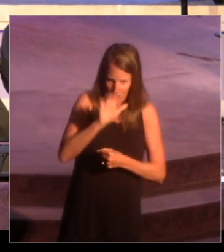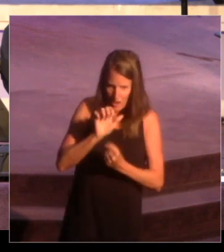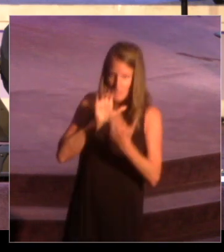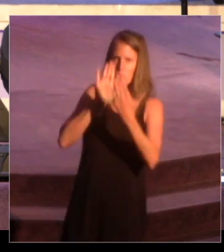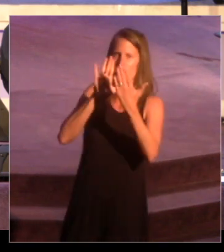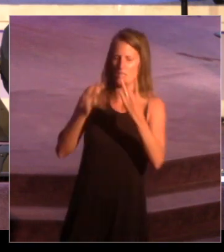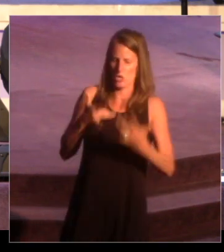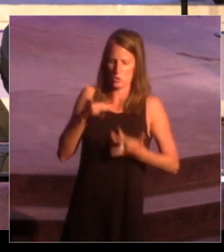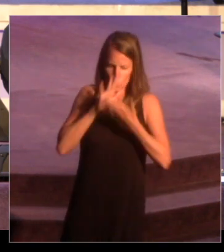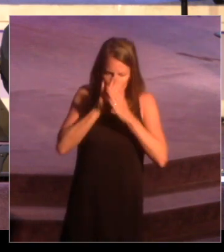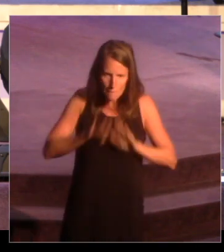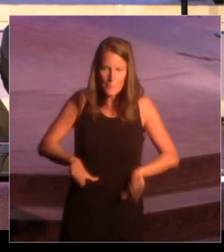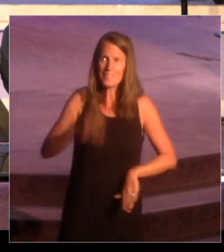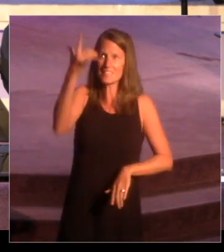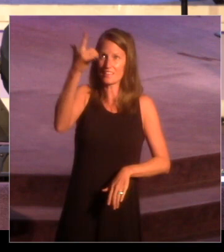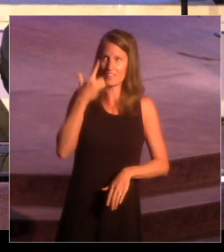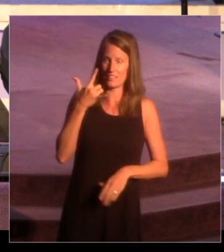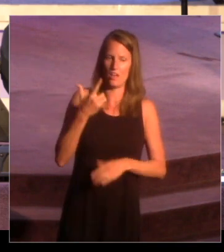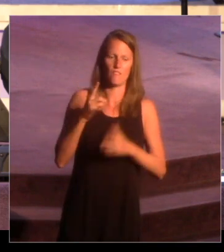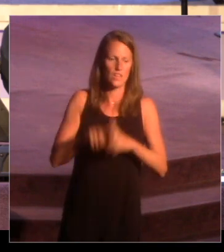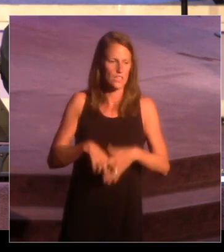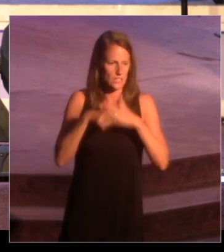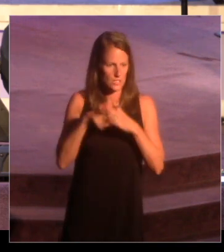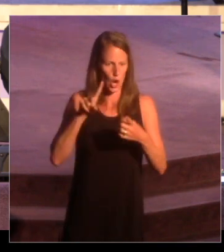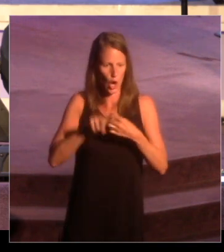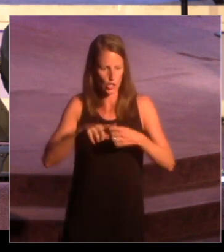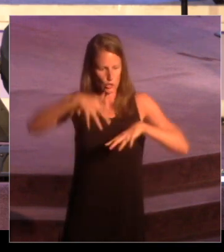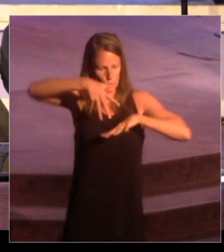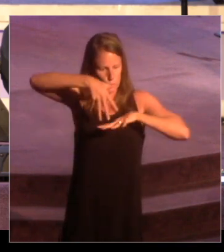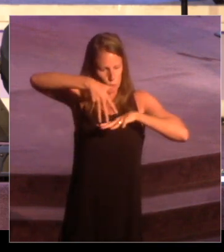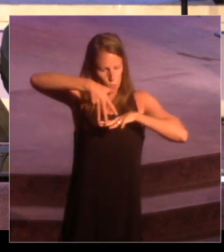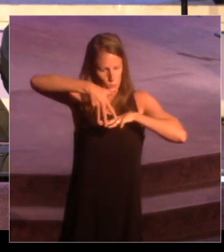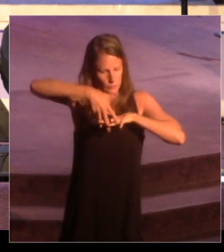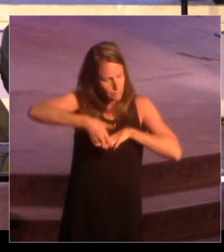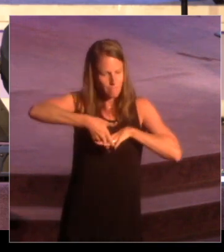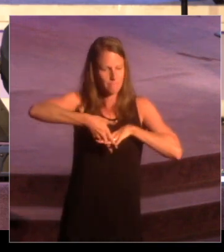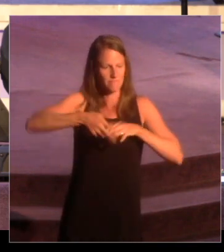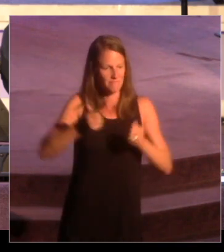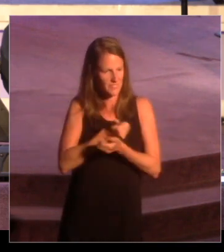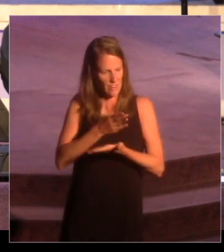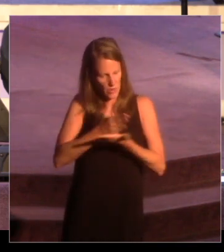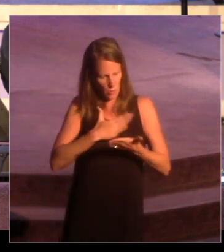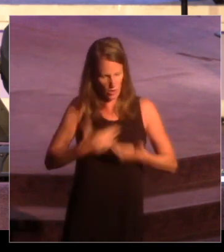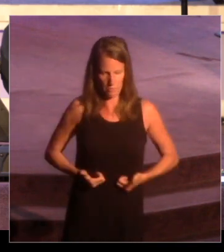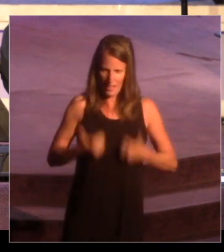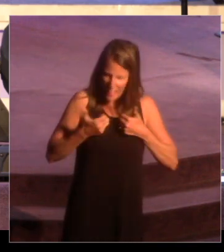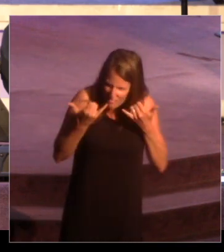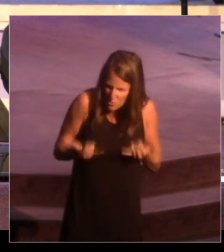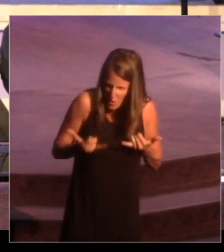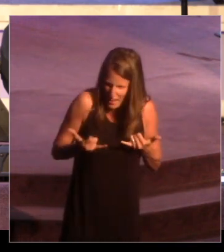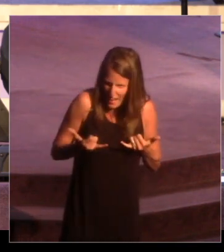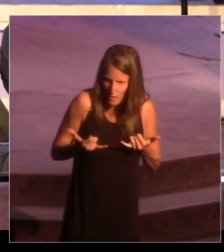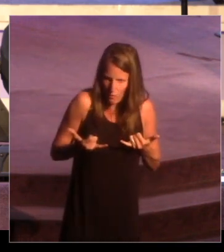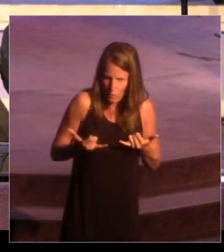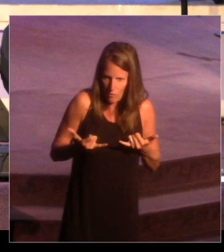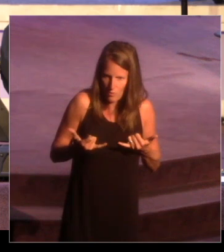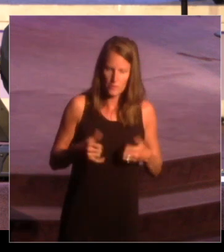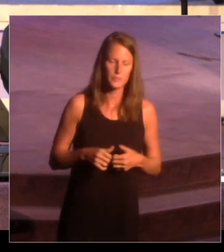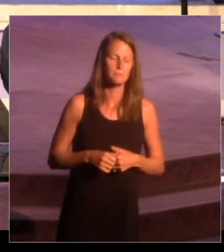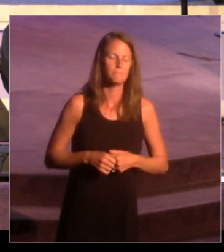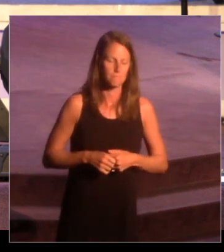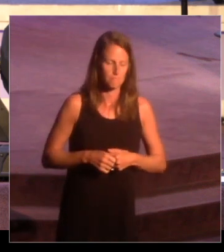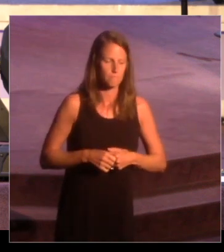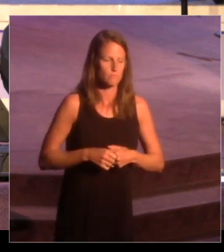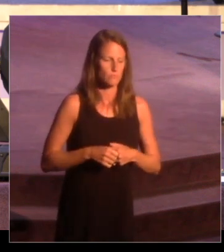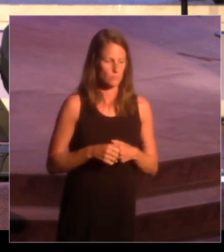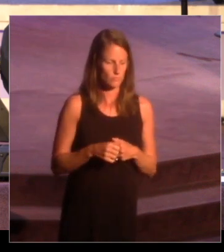that only come from him begin to permeate and impact every single area of my life right here, right now.